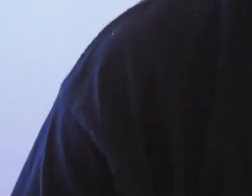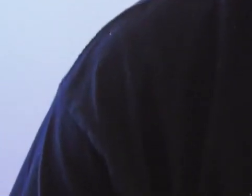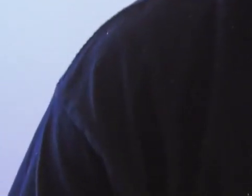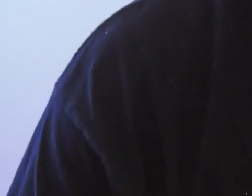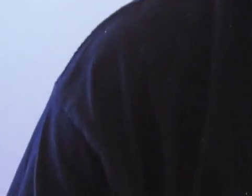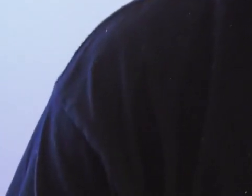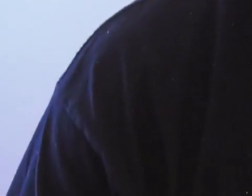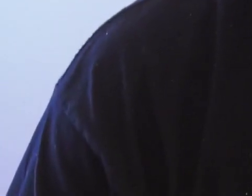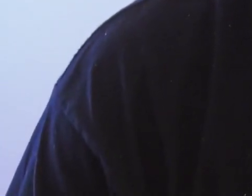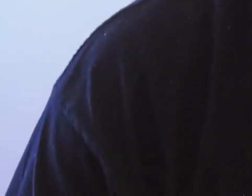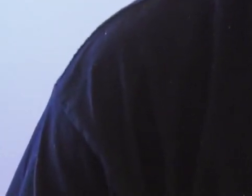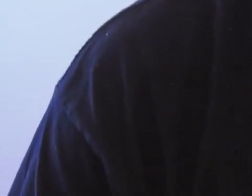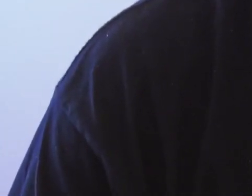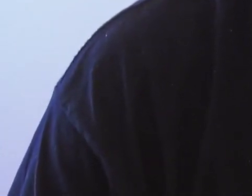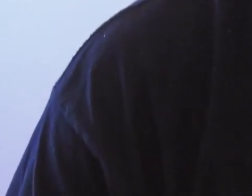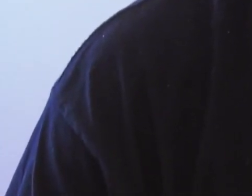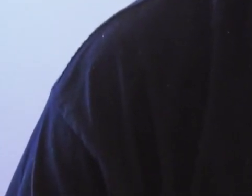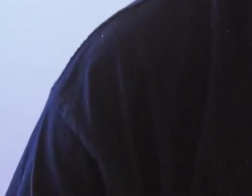said she would be fine.